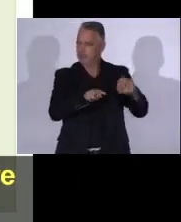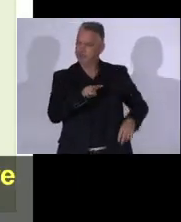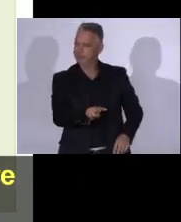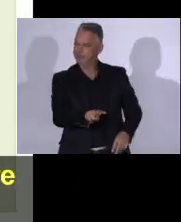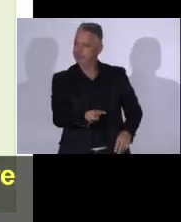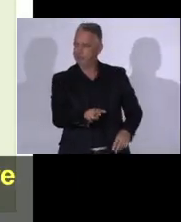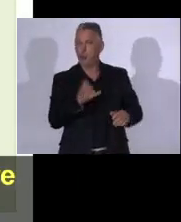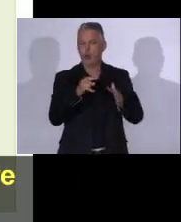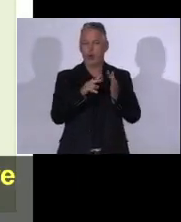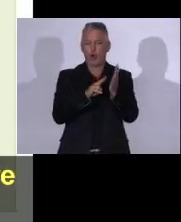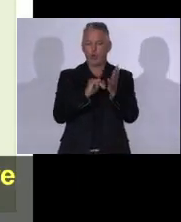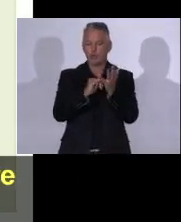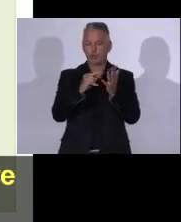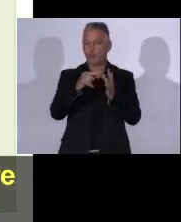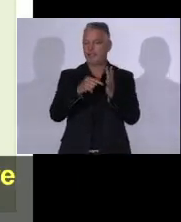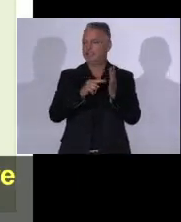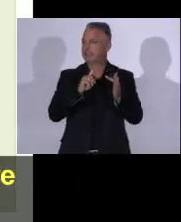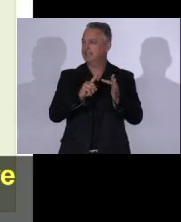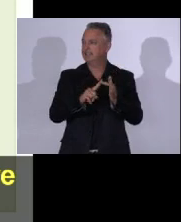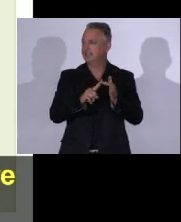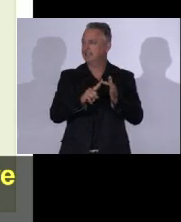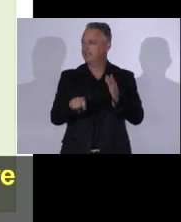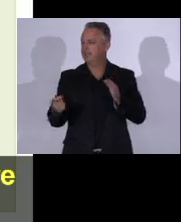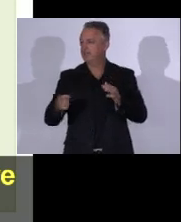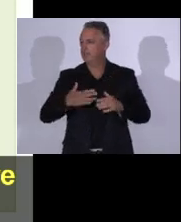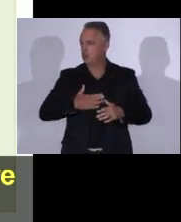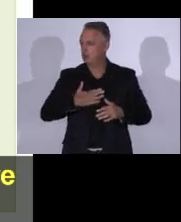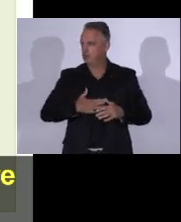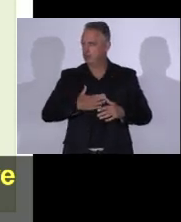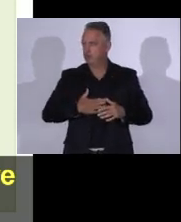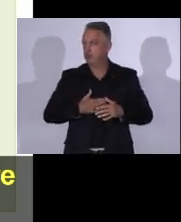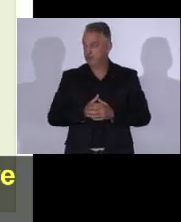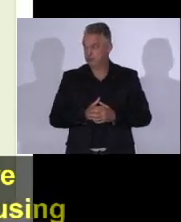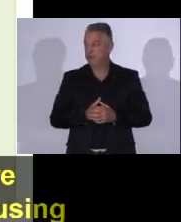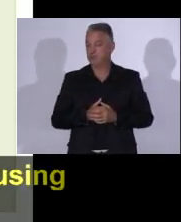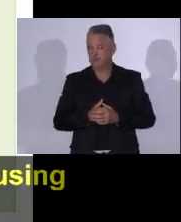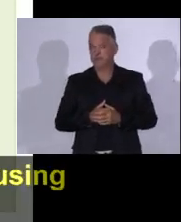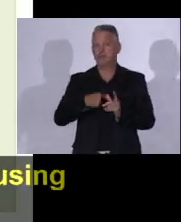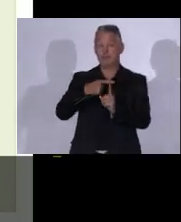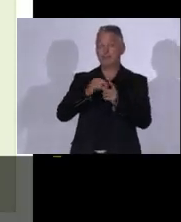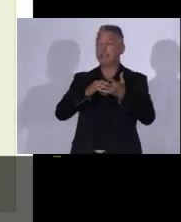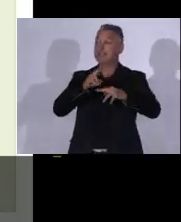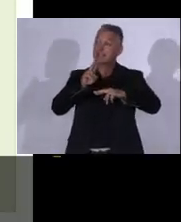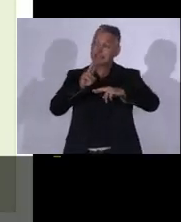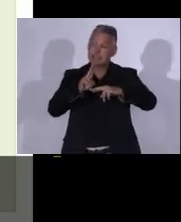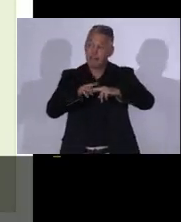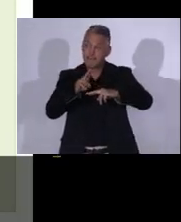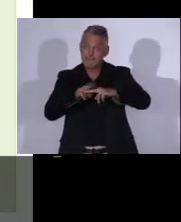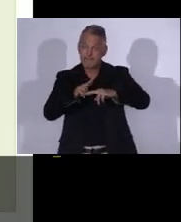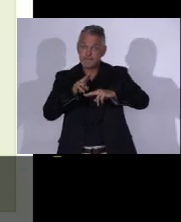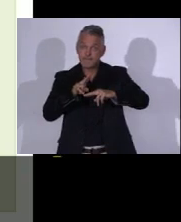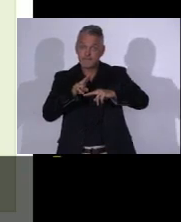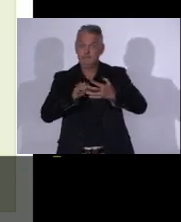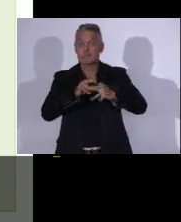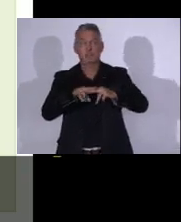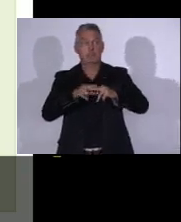using community bathrooms. The actual staff at the camps are important, because many of them work with younger people day in, day out, and to convert